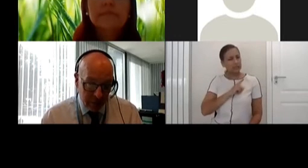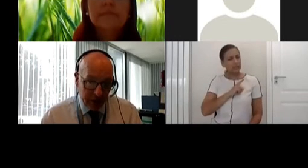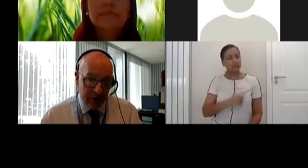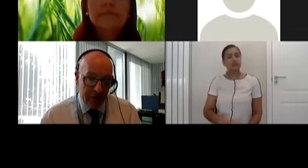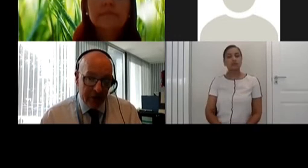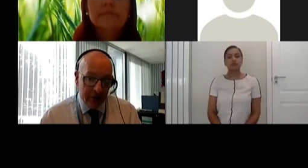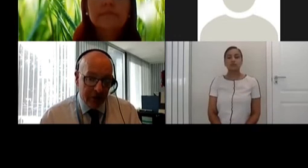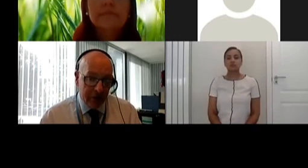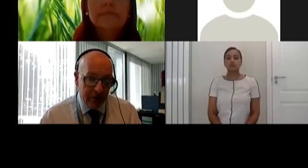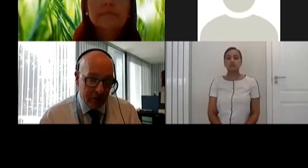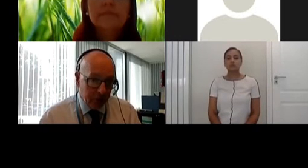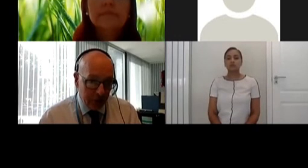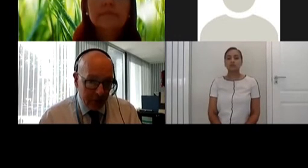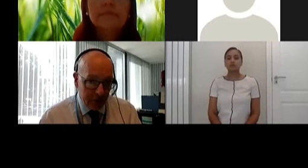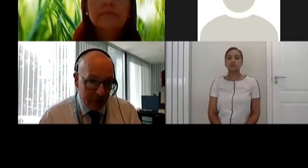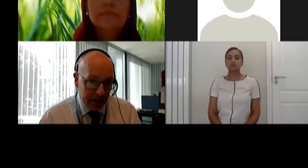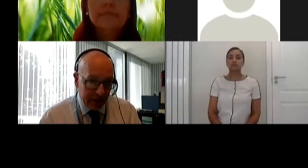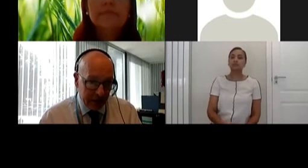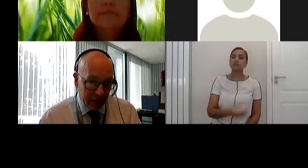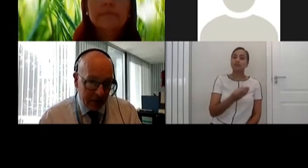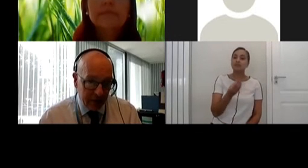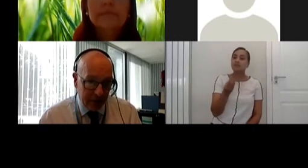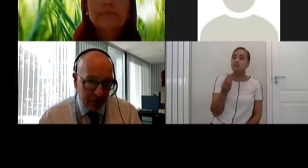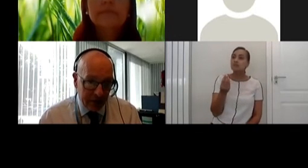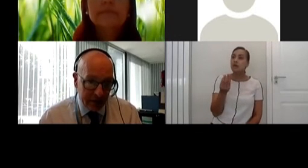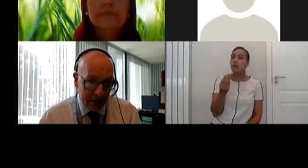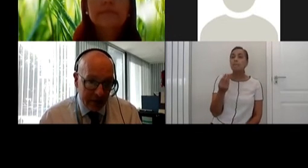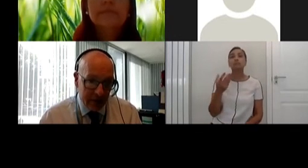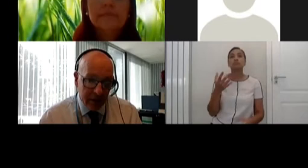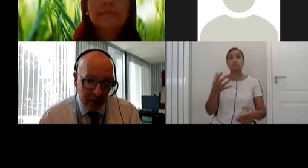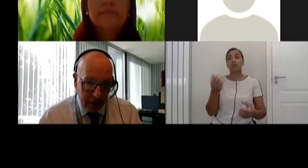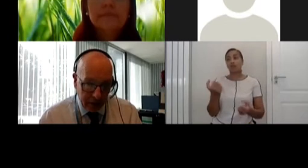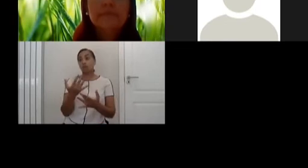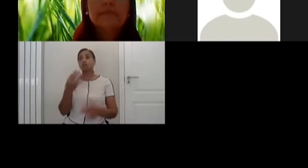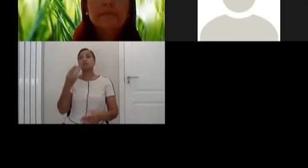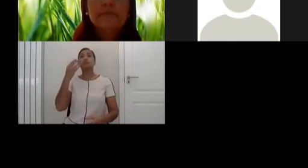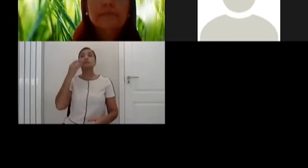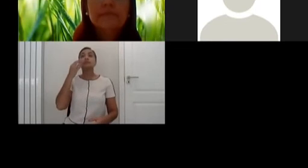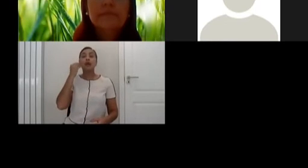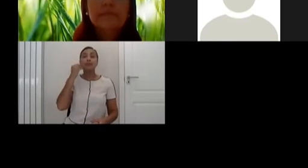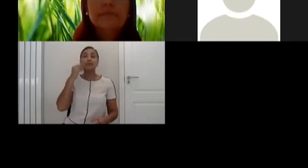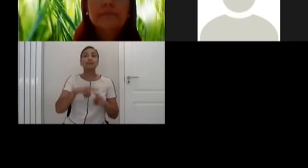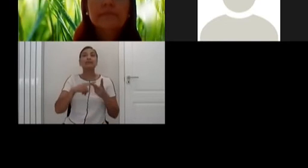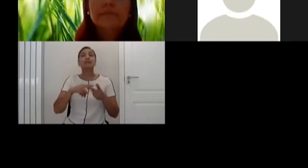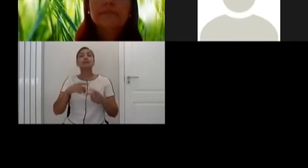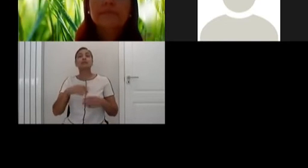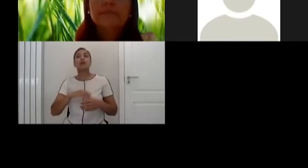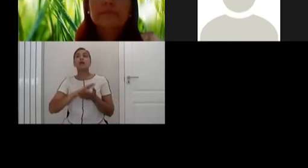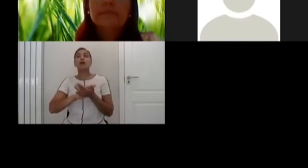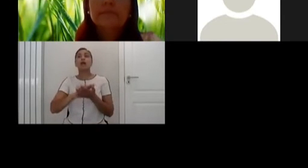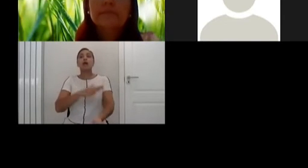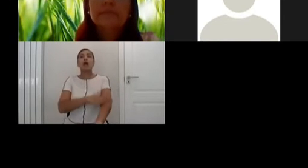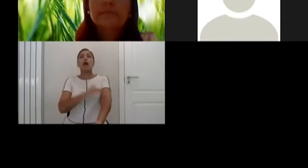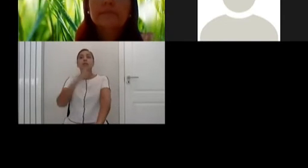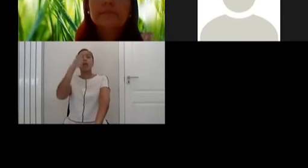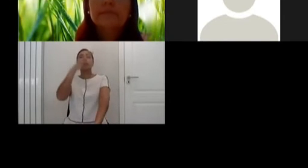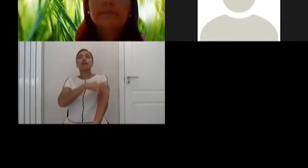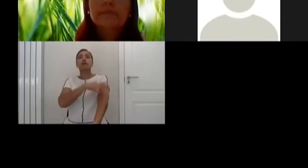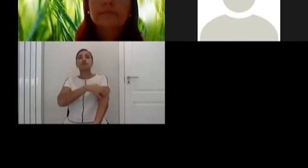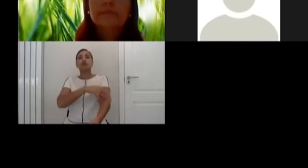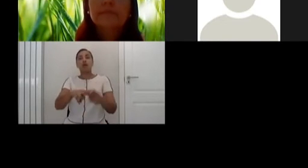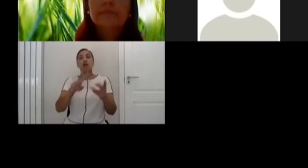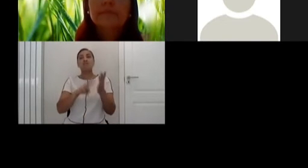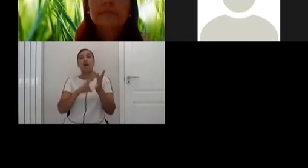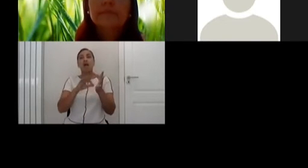That's because there are certain disorders, particularly type 2 diabetes, uncontrolled hypertension, which the virus takes advantage